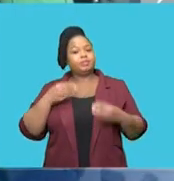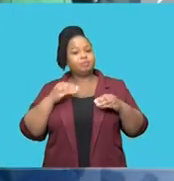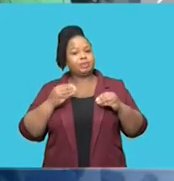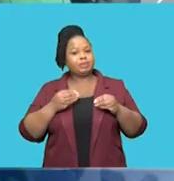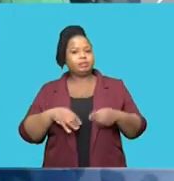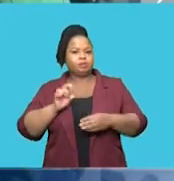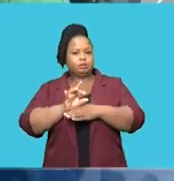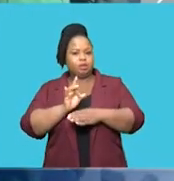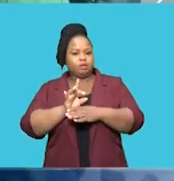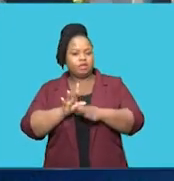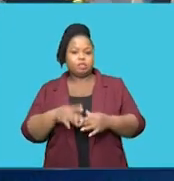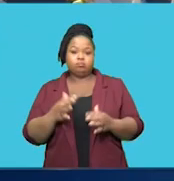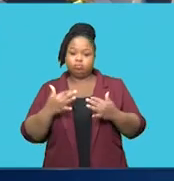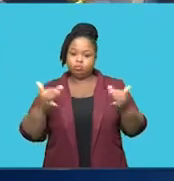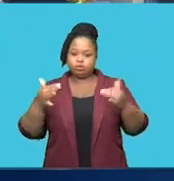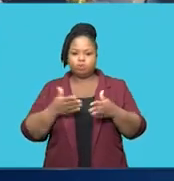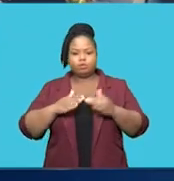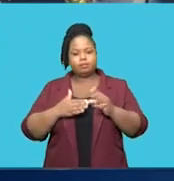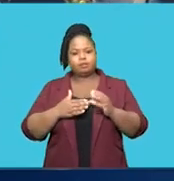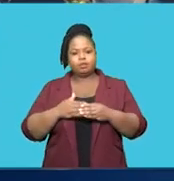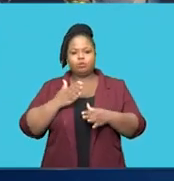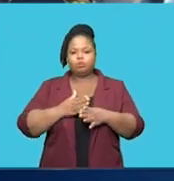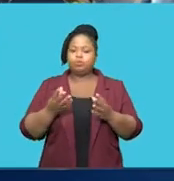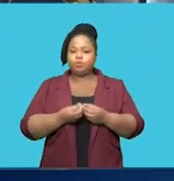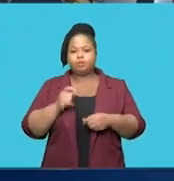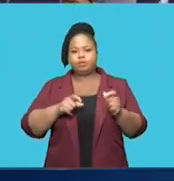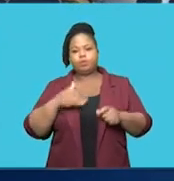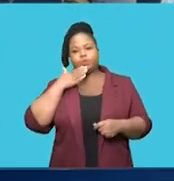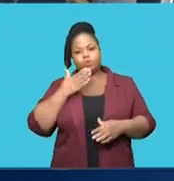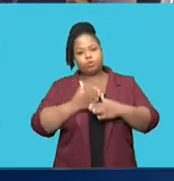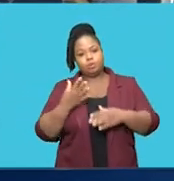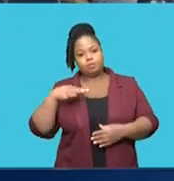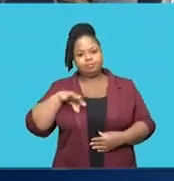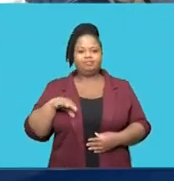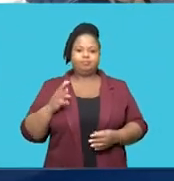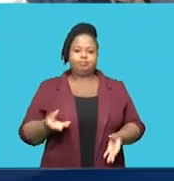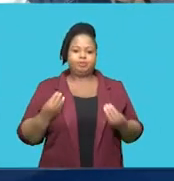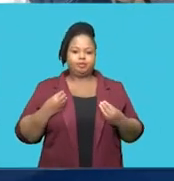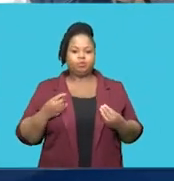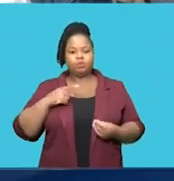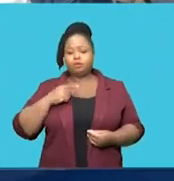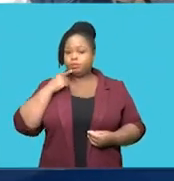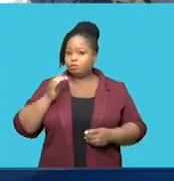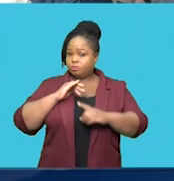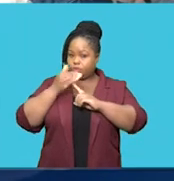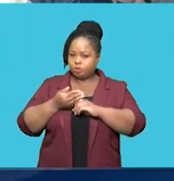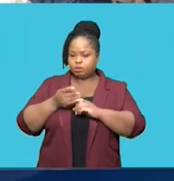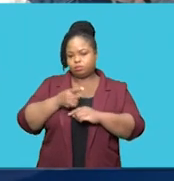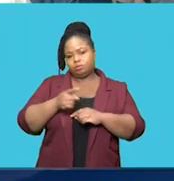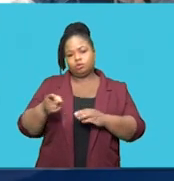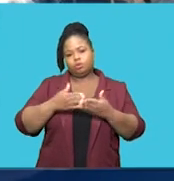amabhizinisi bese enxusa umphakathi ukuba usebenzisane kakhulu nalabo abazohlomula kulolu hlelo wathi ukuvikeleka kwabo